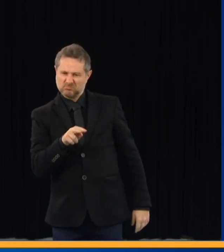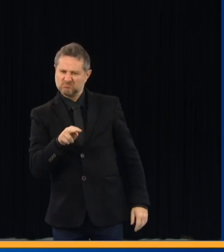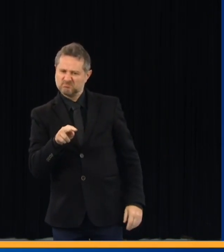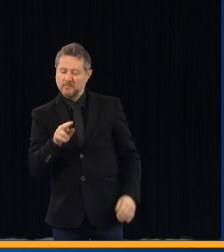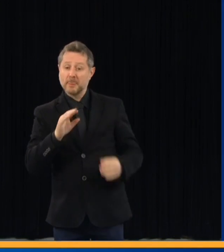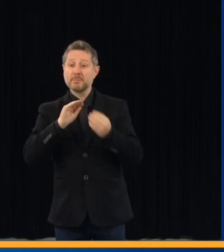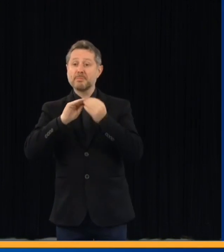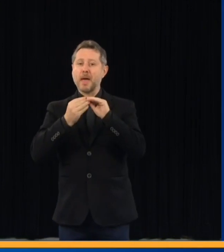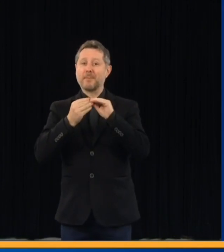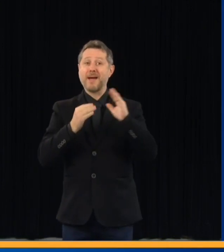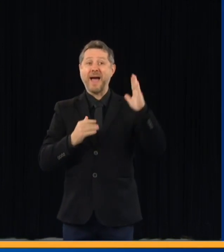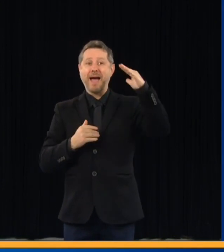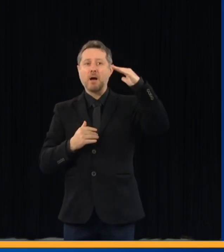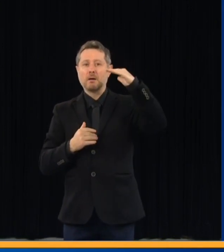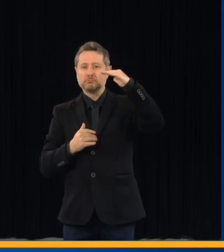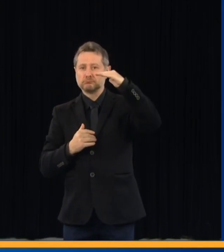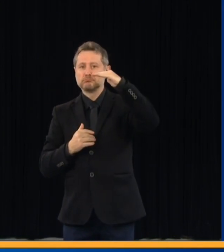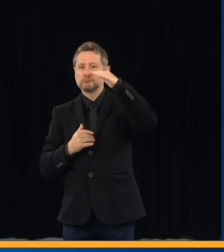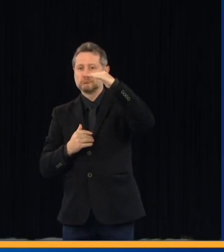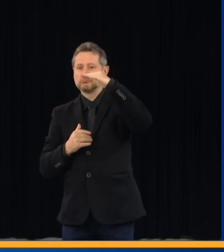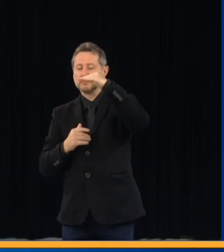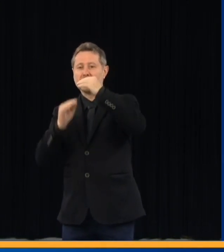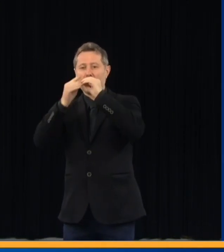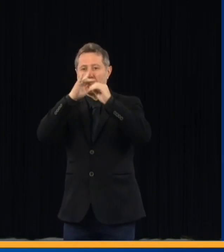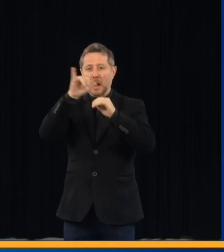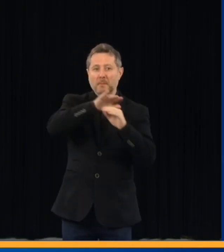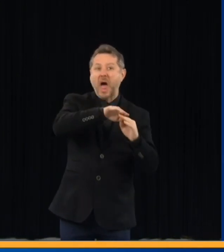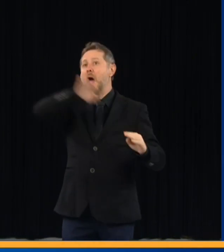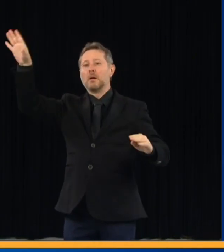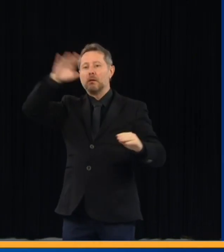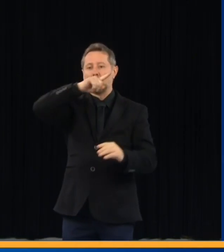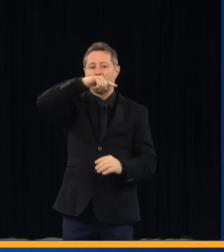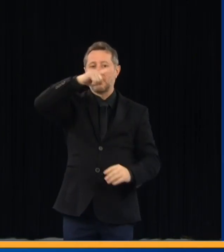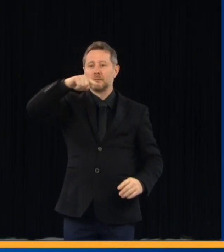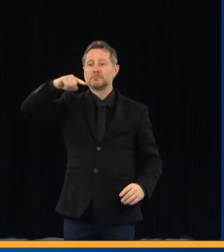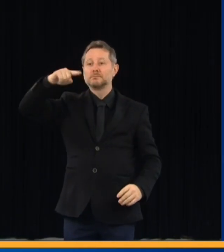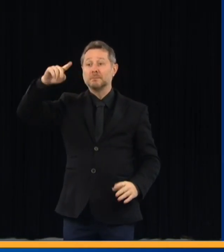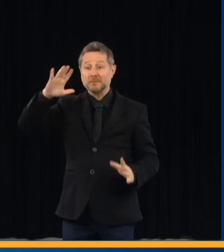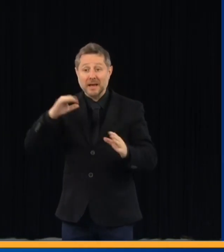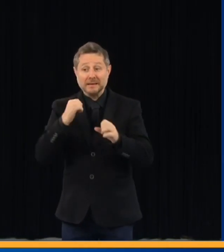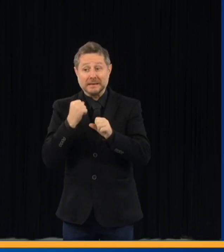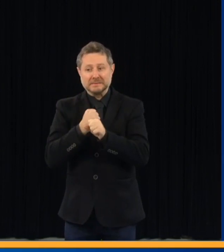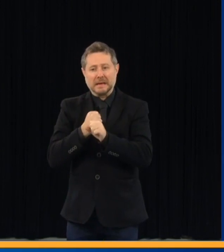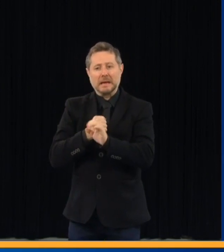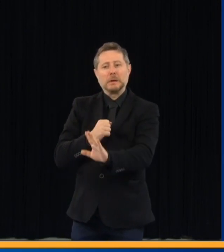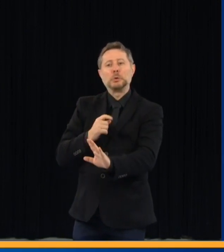of intubations, but the statisticians tell me that's an optimistic view.